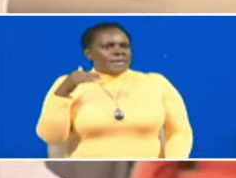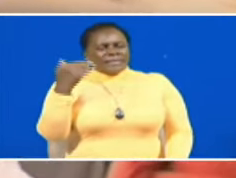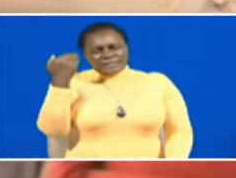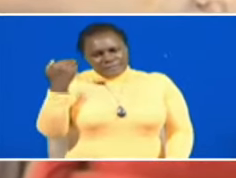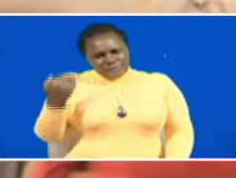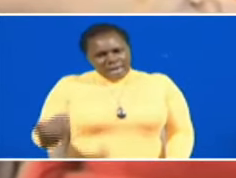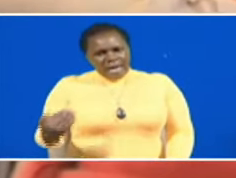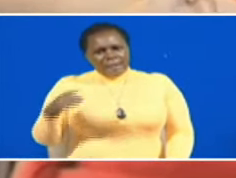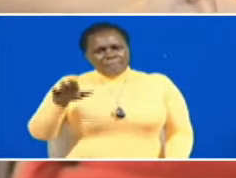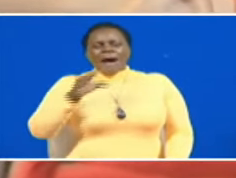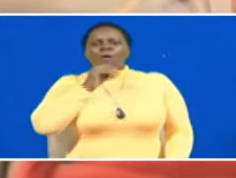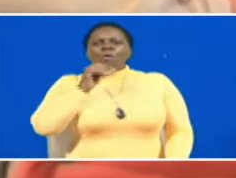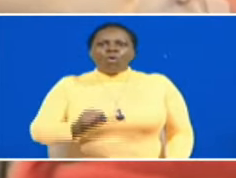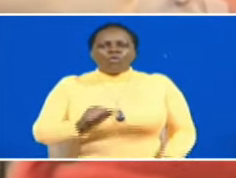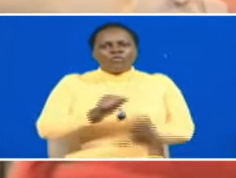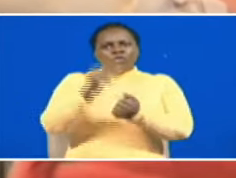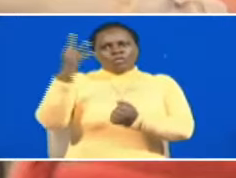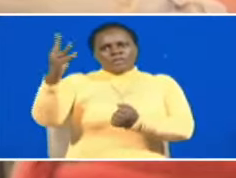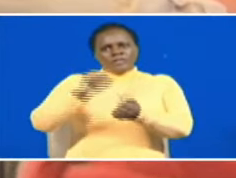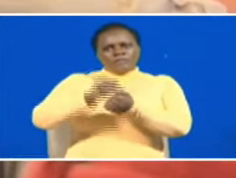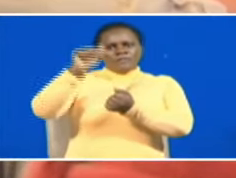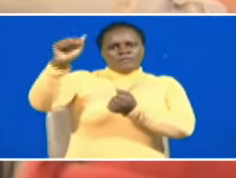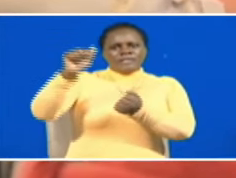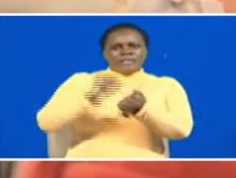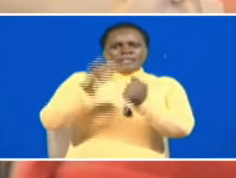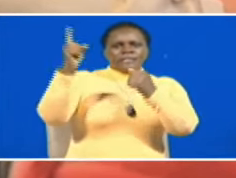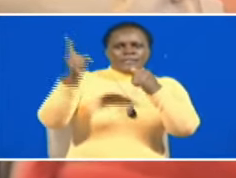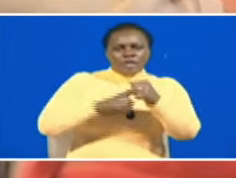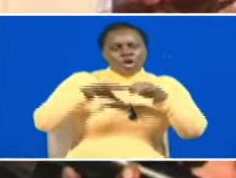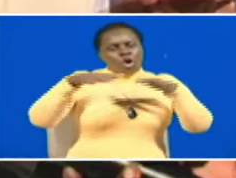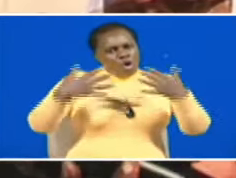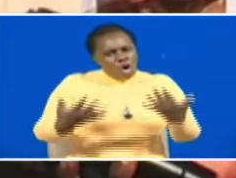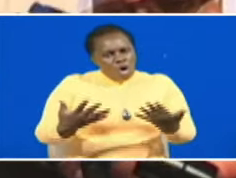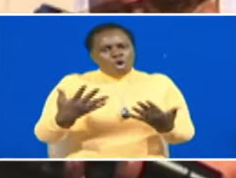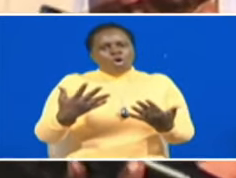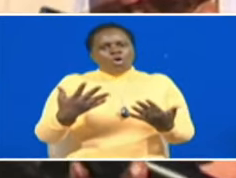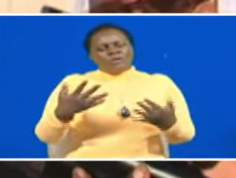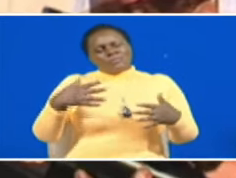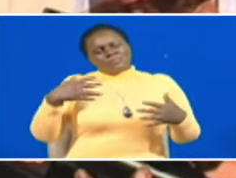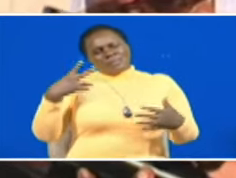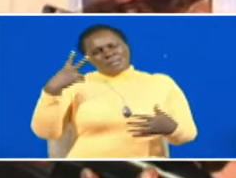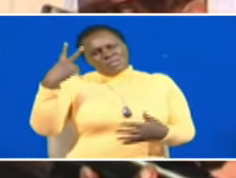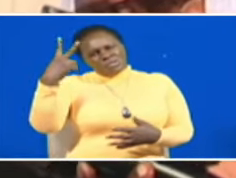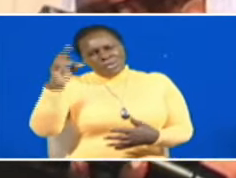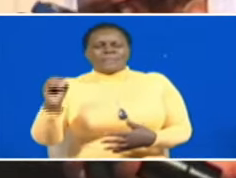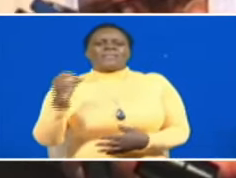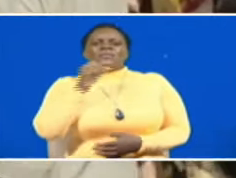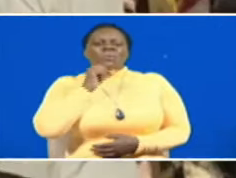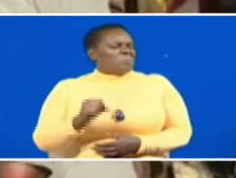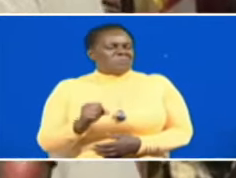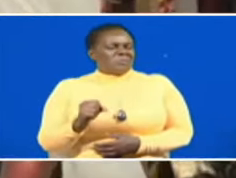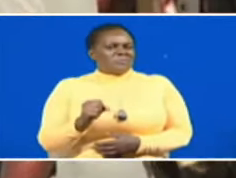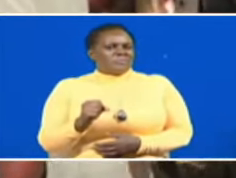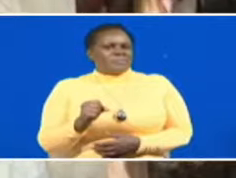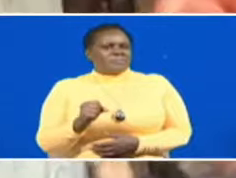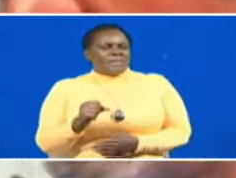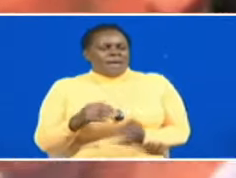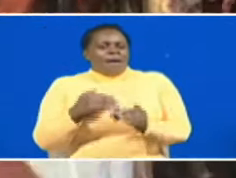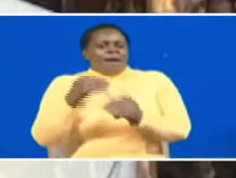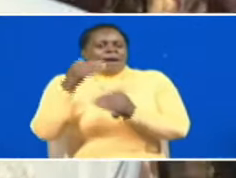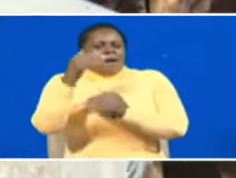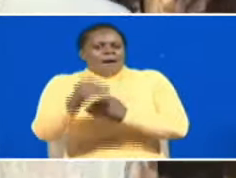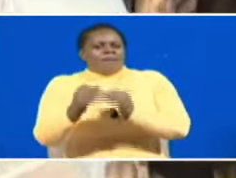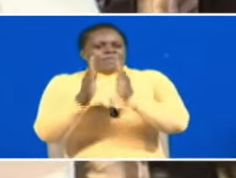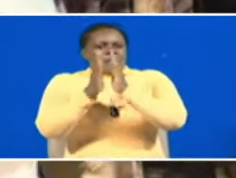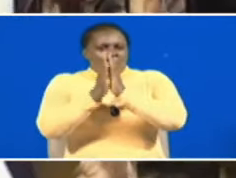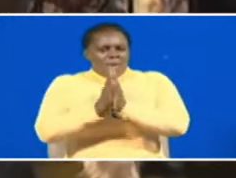ambaye kwamba ana miaka 14, 15, 16 hadi 18 hata akafika miaka 20. Immediately after the